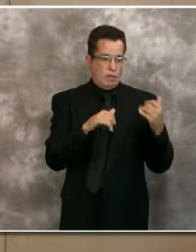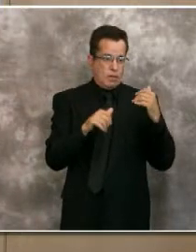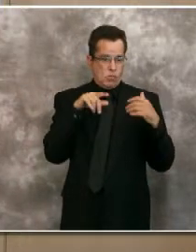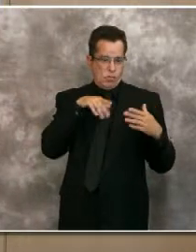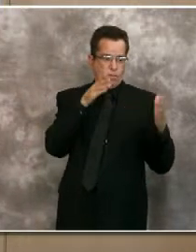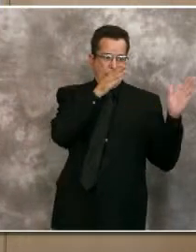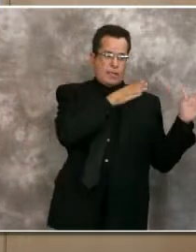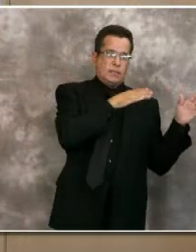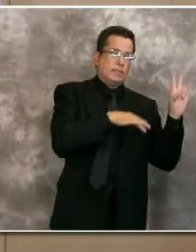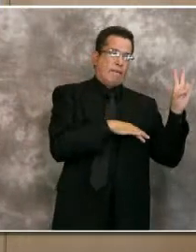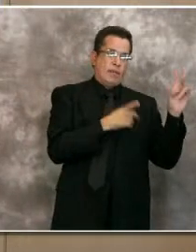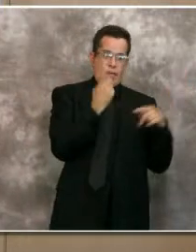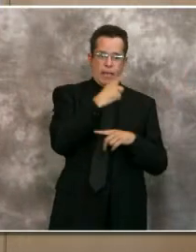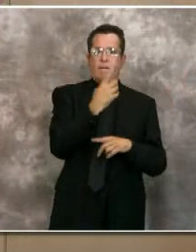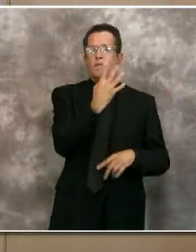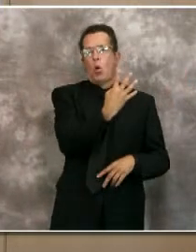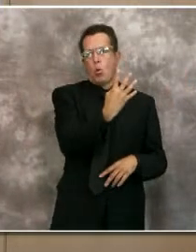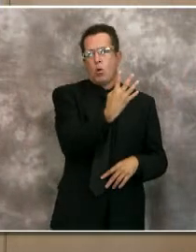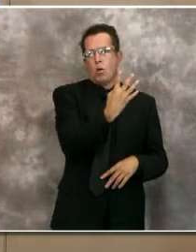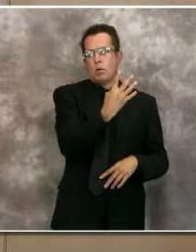Tomorrow,